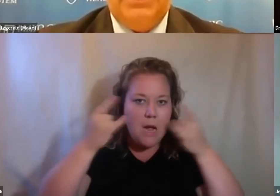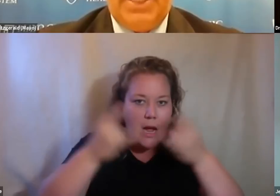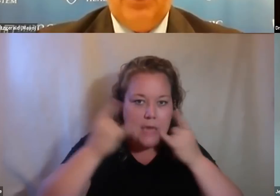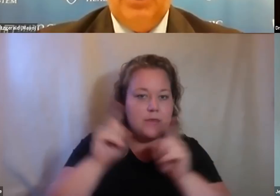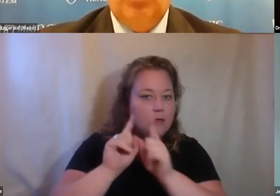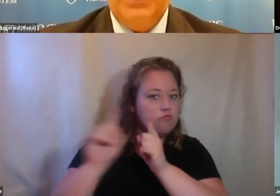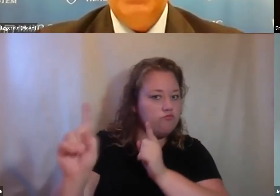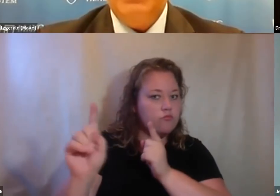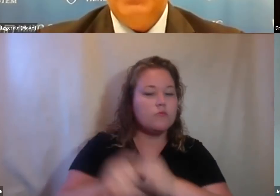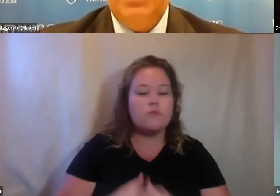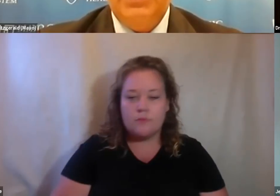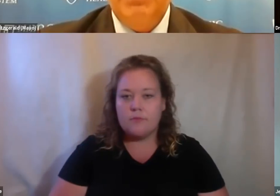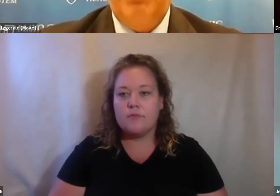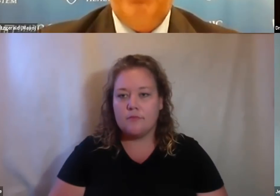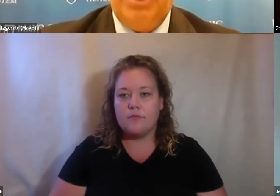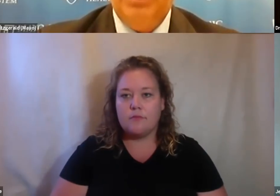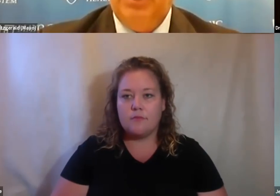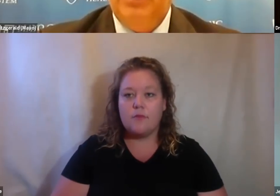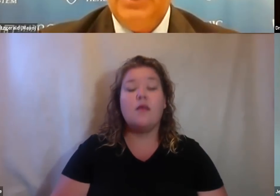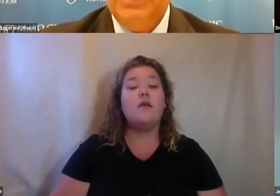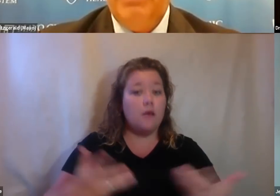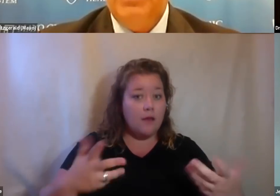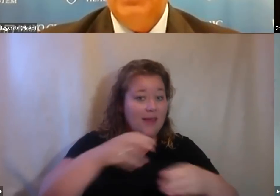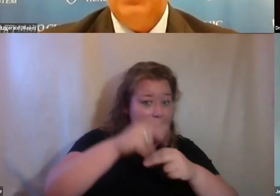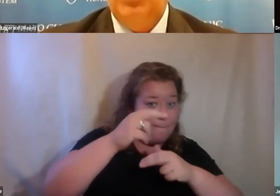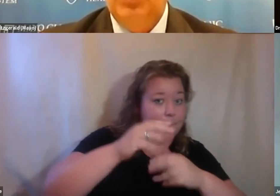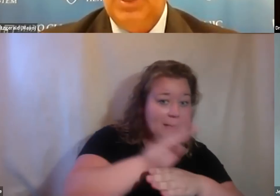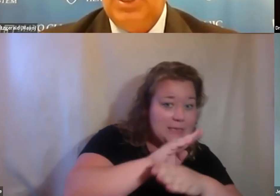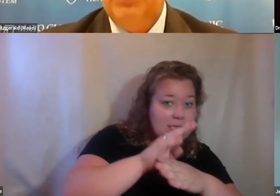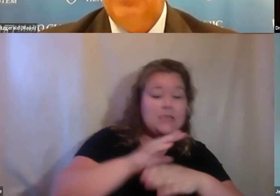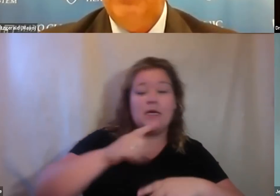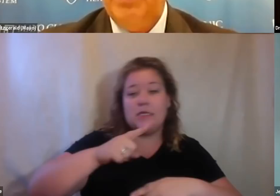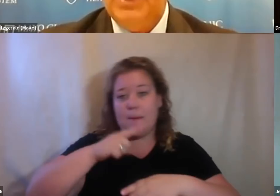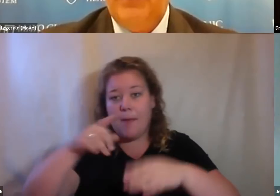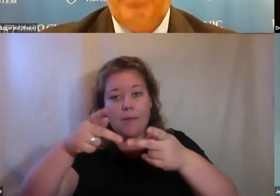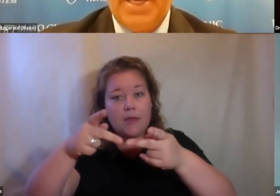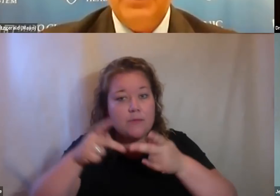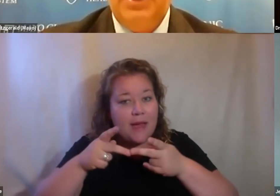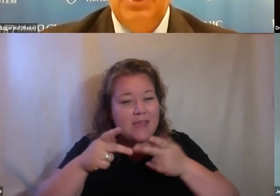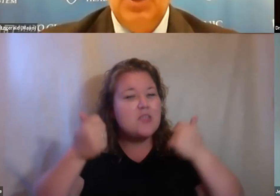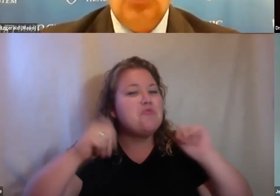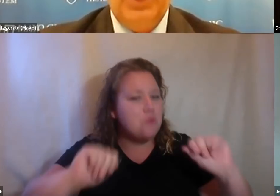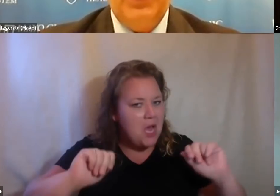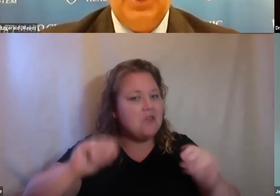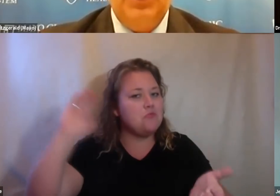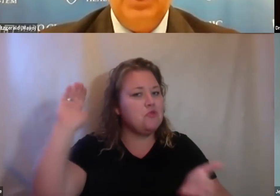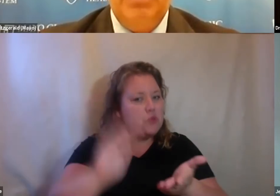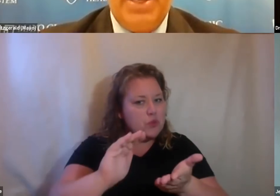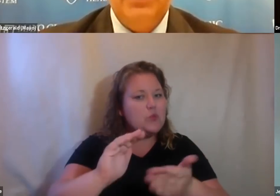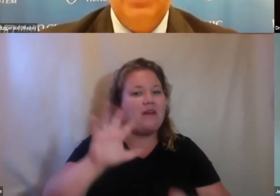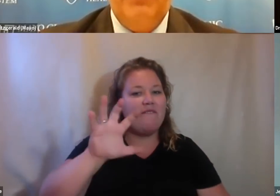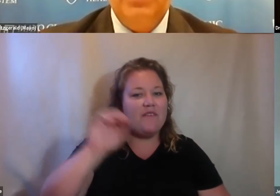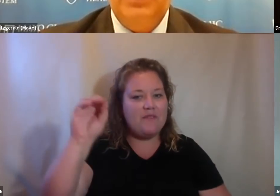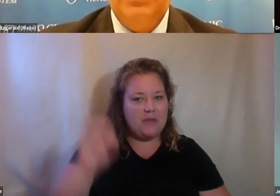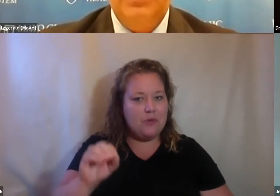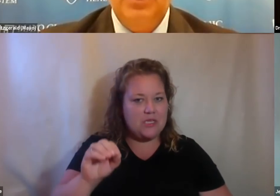Minimize mass gathering within businesses, public buildings, and spaces to up to 50% of capacity with using the